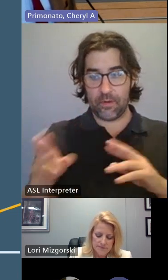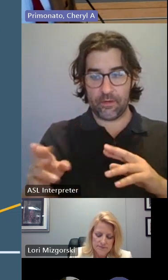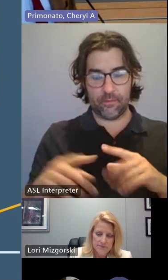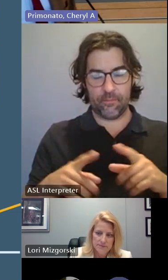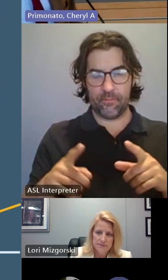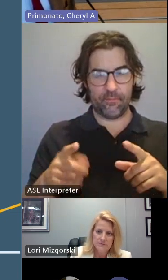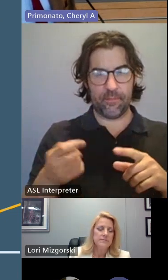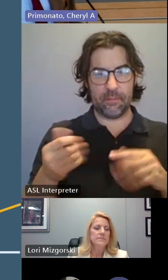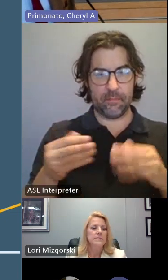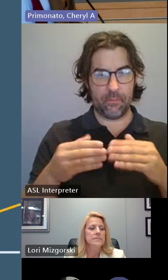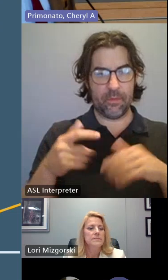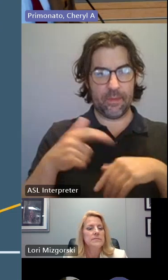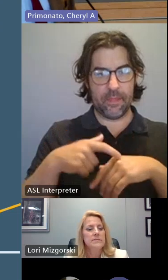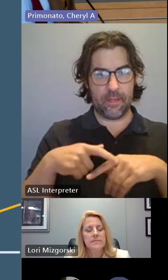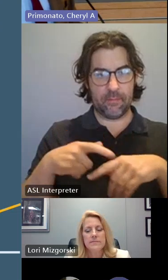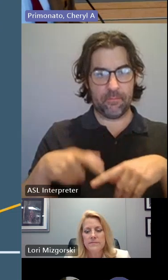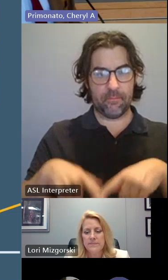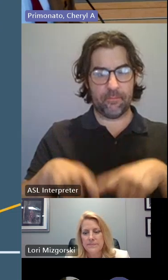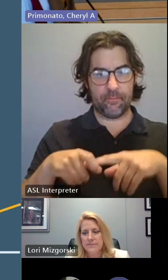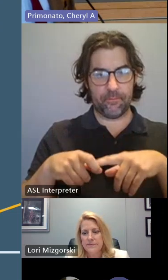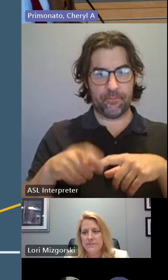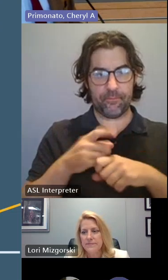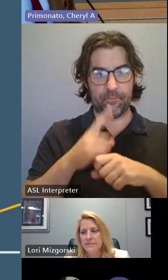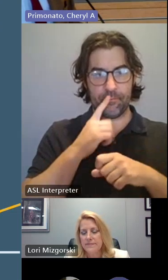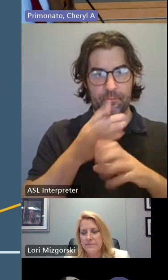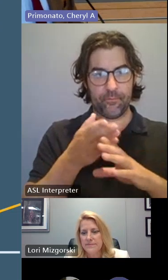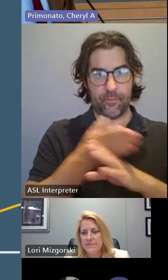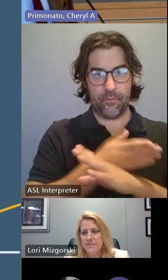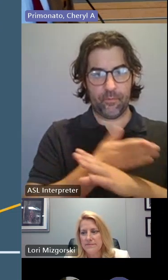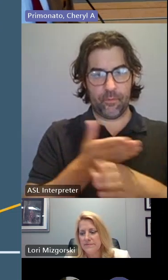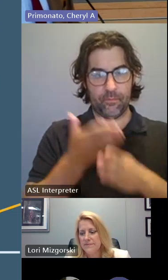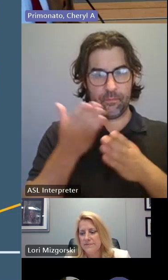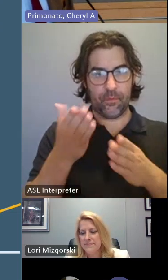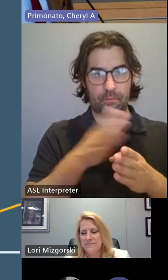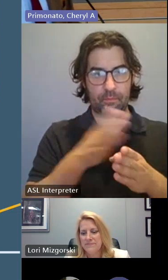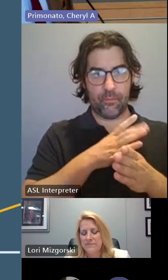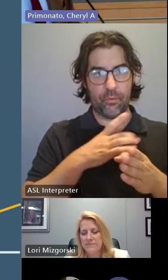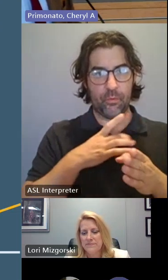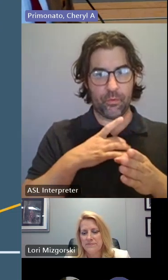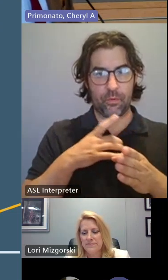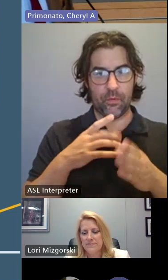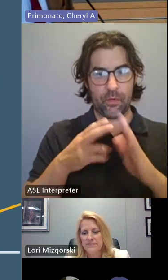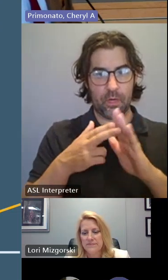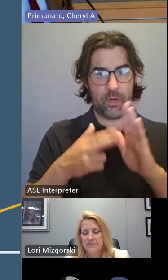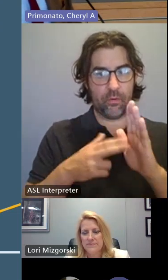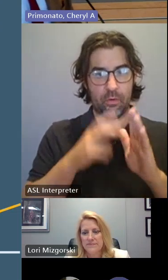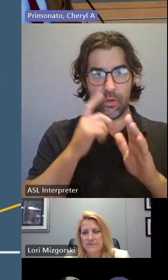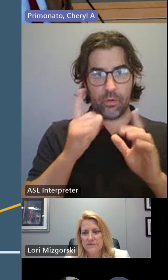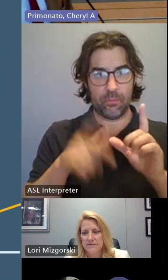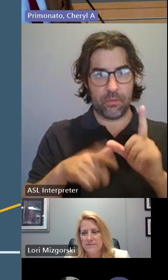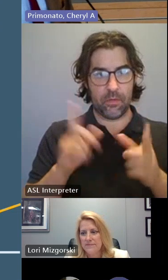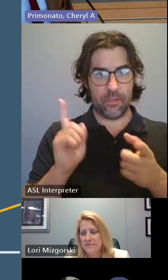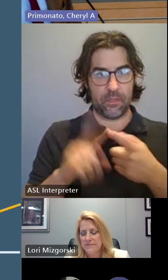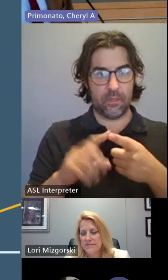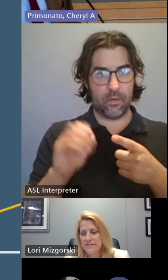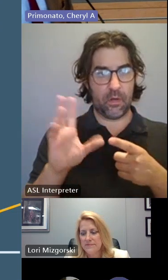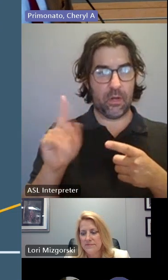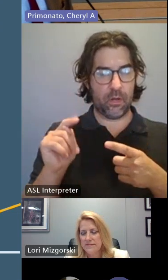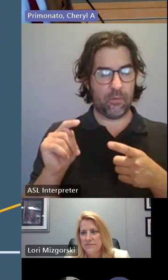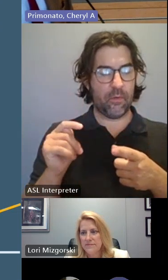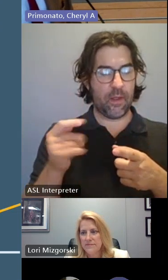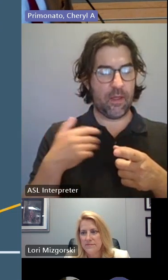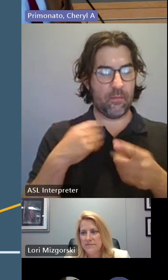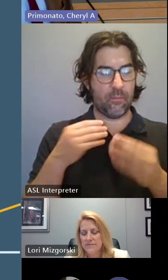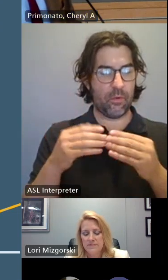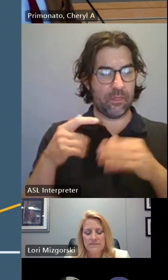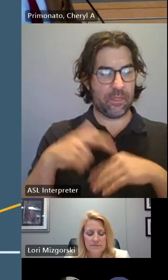take a little bit more time and be sure before we bring it to the board. So the contracts don't expire till October, so we do have a little bit more time to